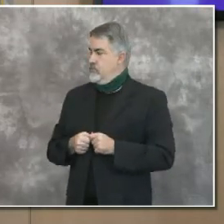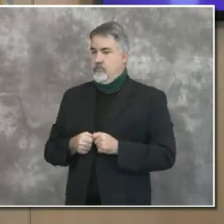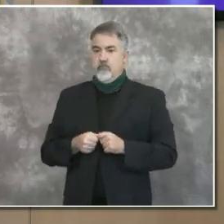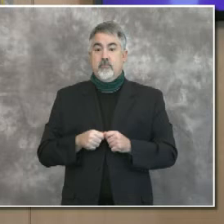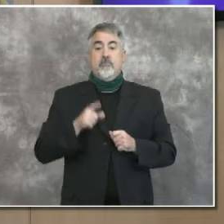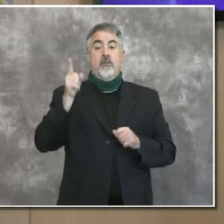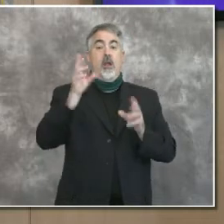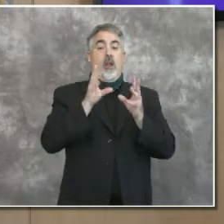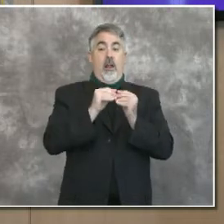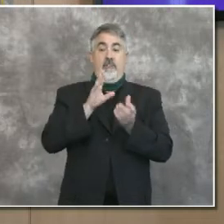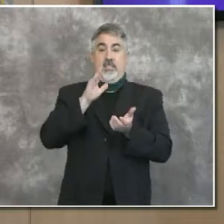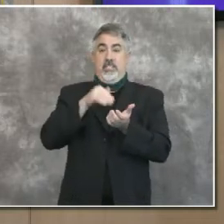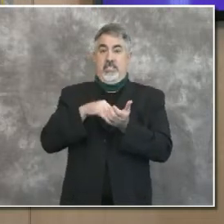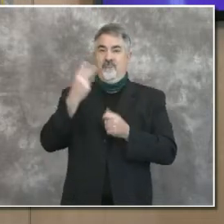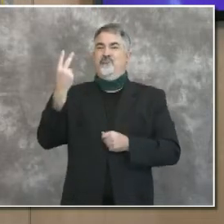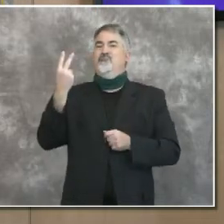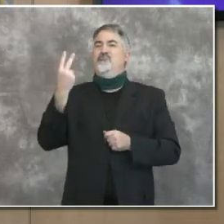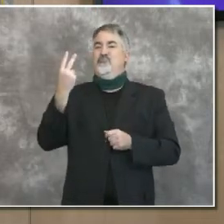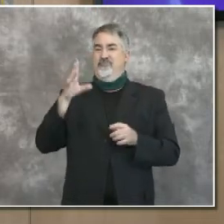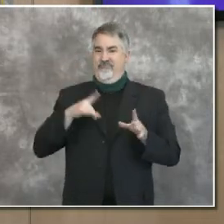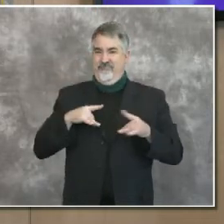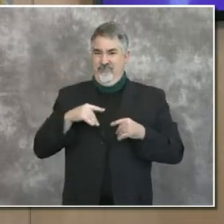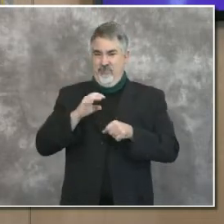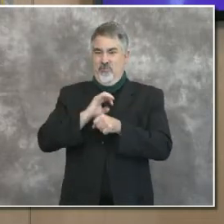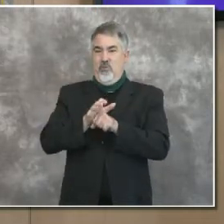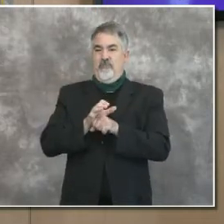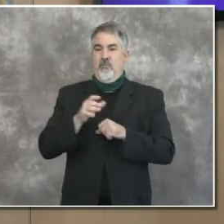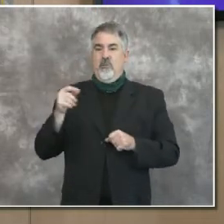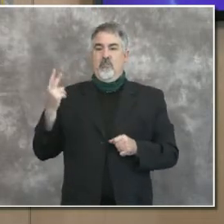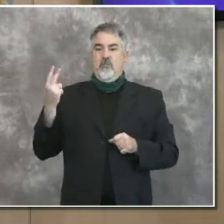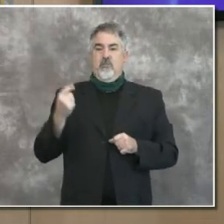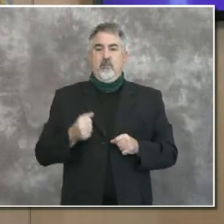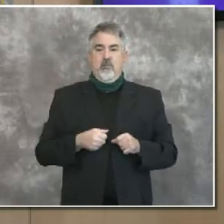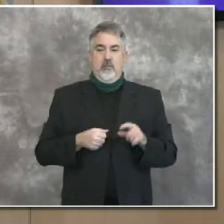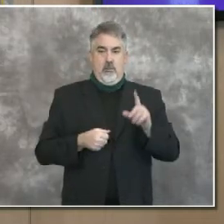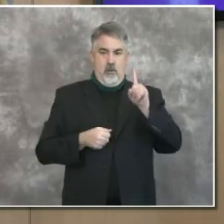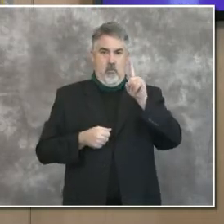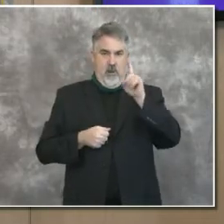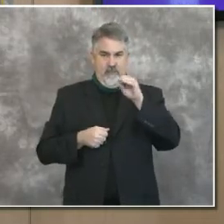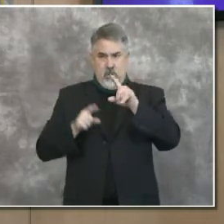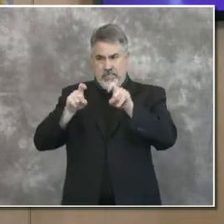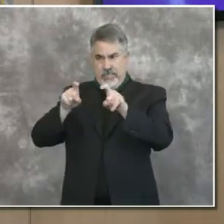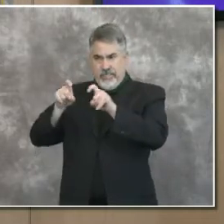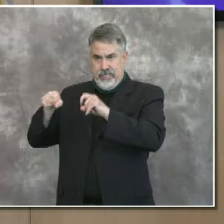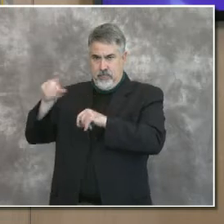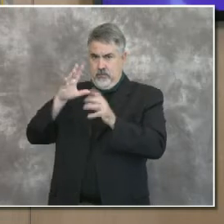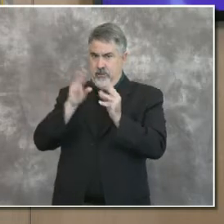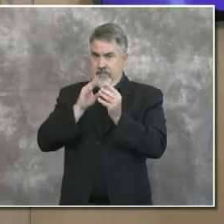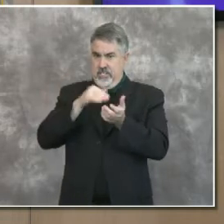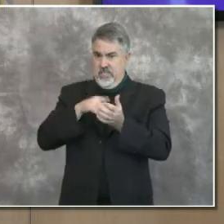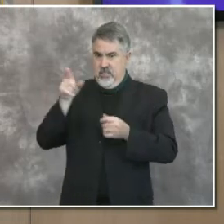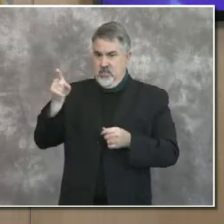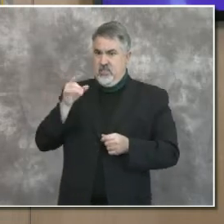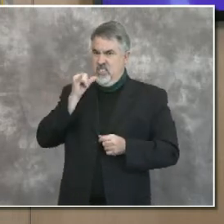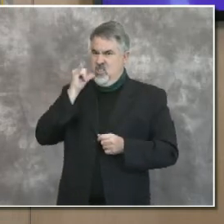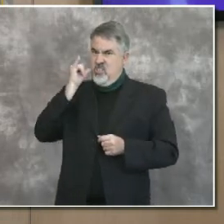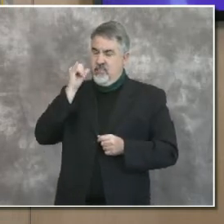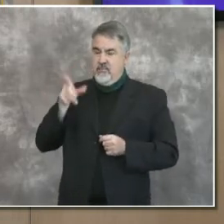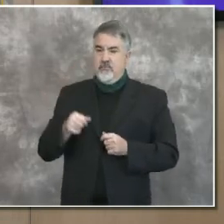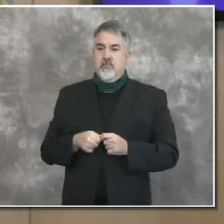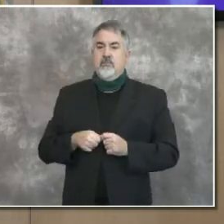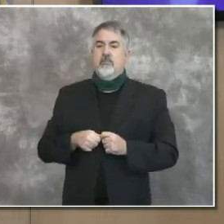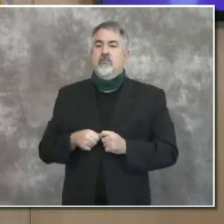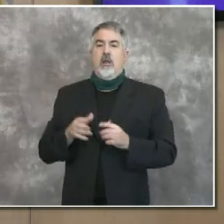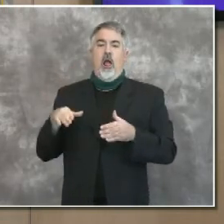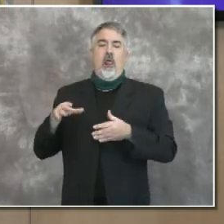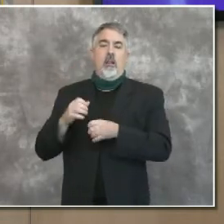cases there. Yesterday, 104 tests were performed. We do not yet have the results of those, but total tests